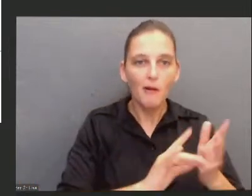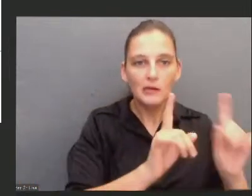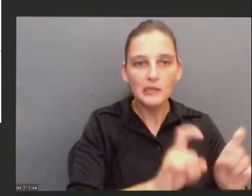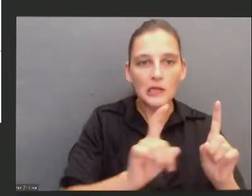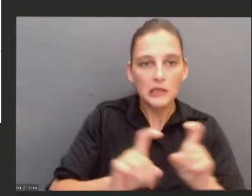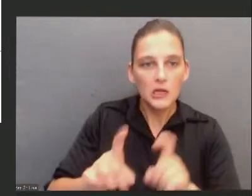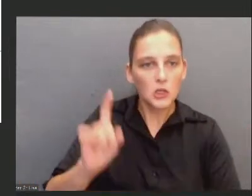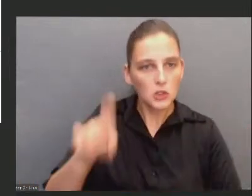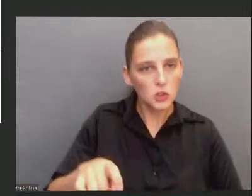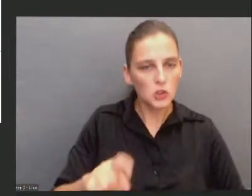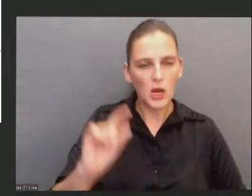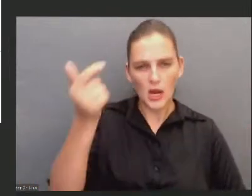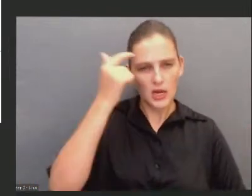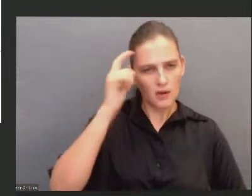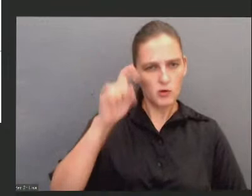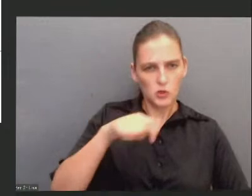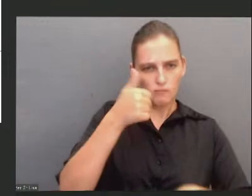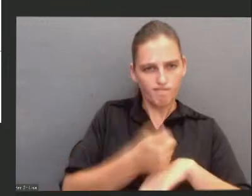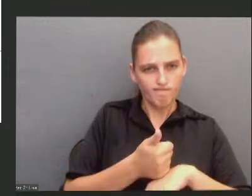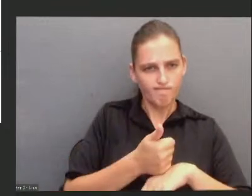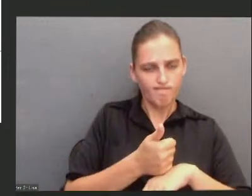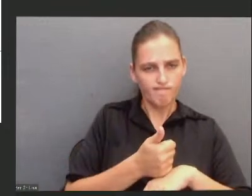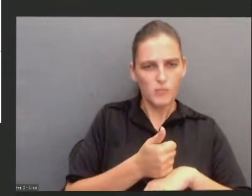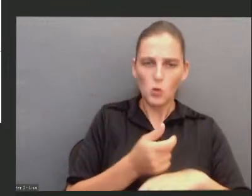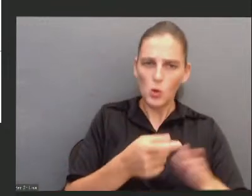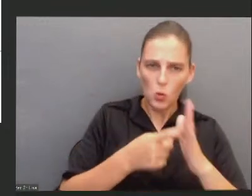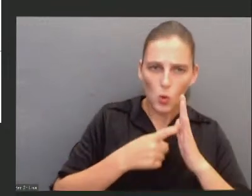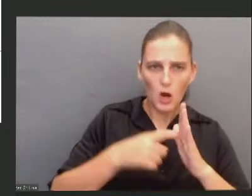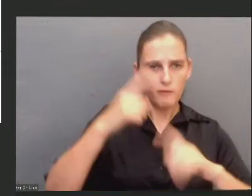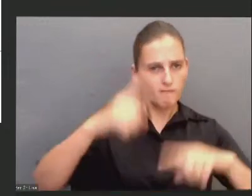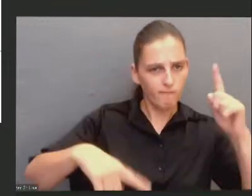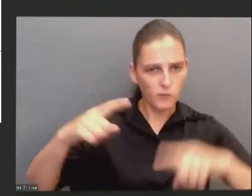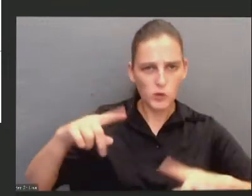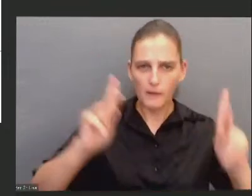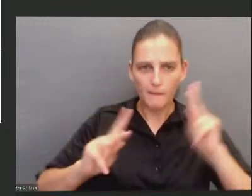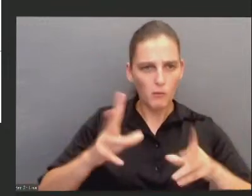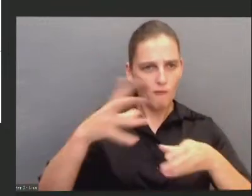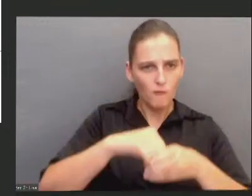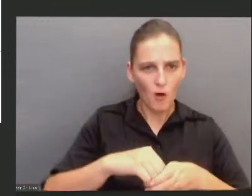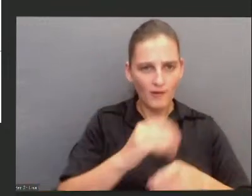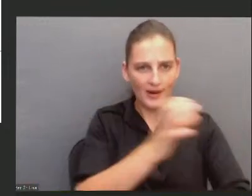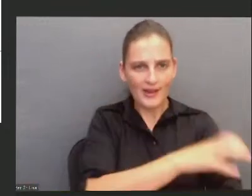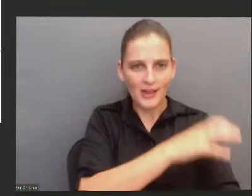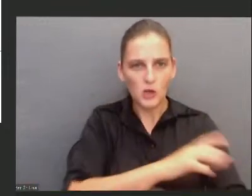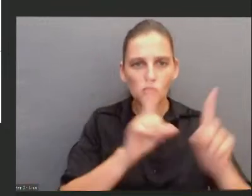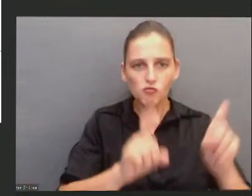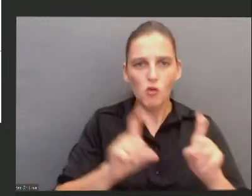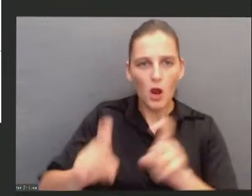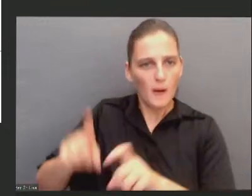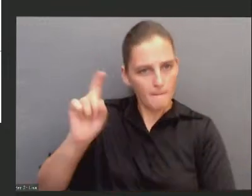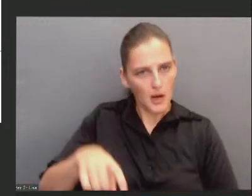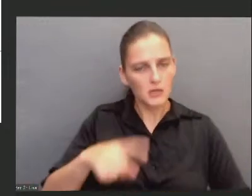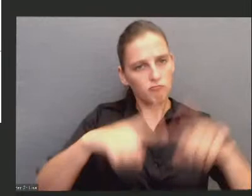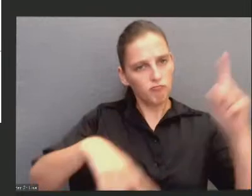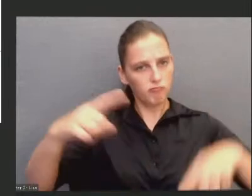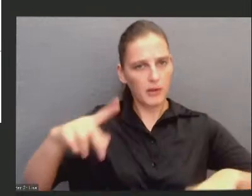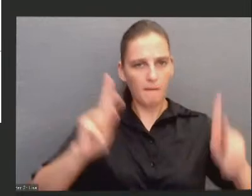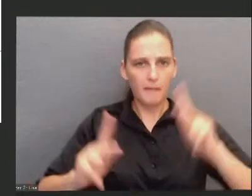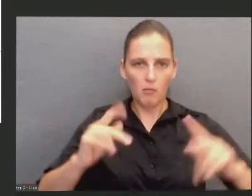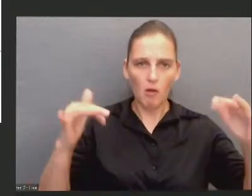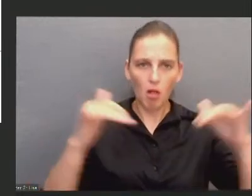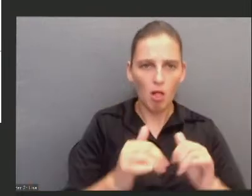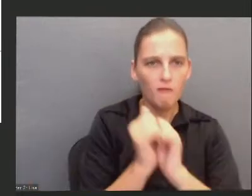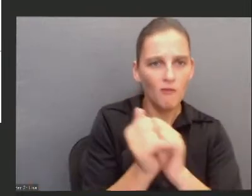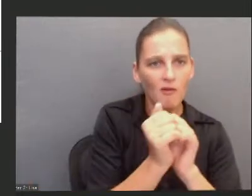diversity enrollment targets for clinical trials. And this is important not only to assure that treatments and interventions are effective